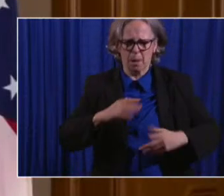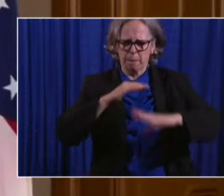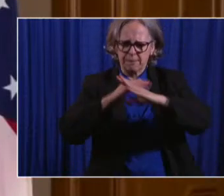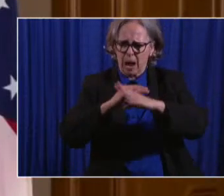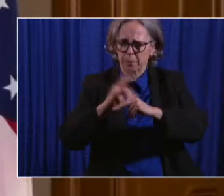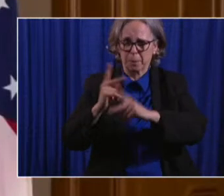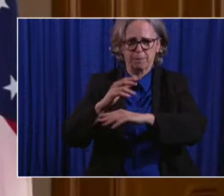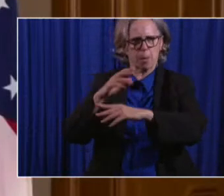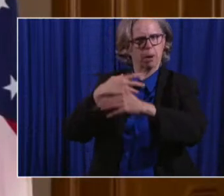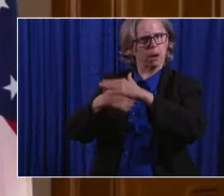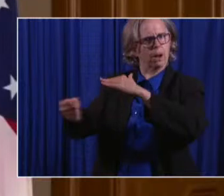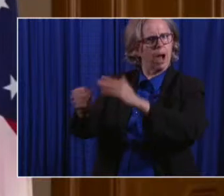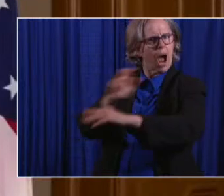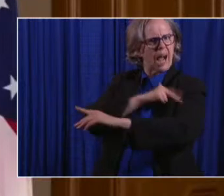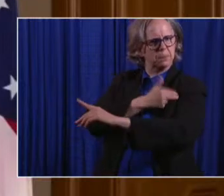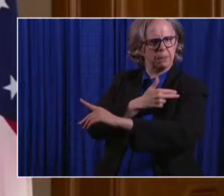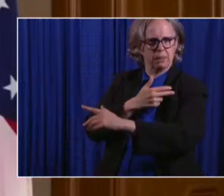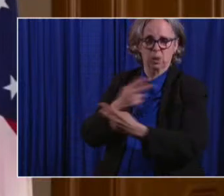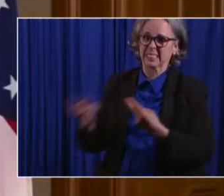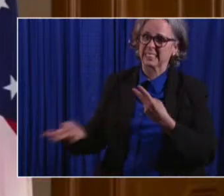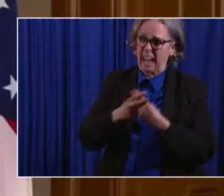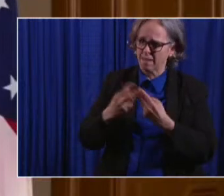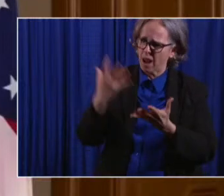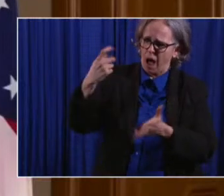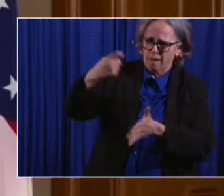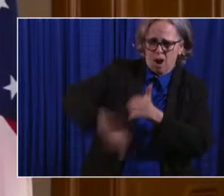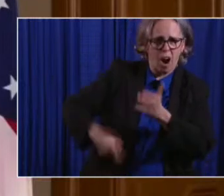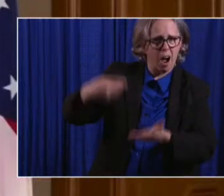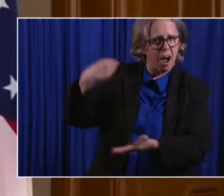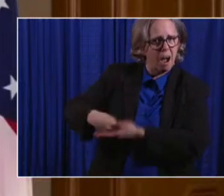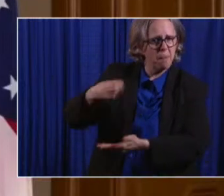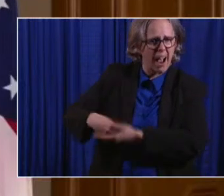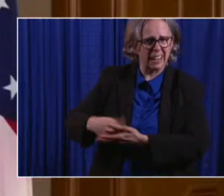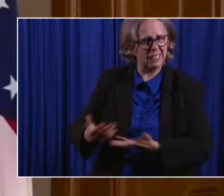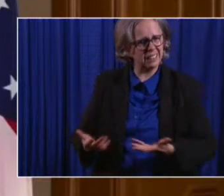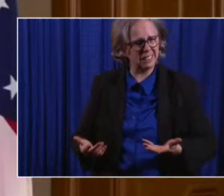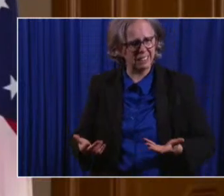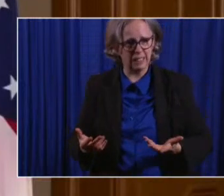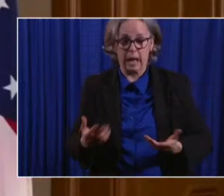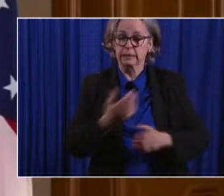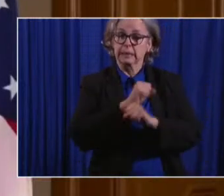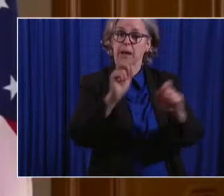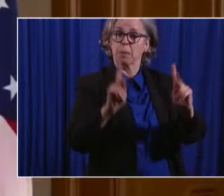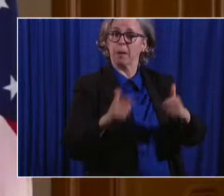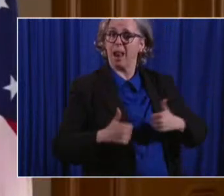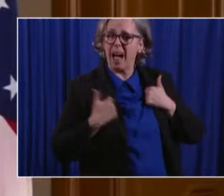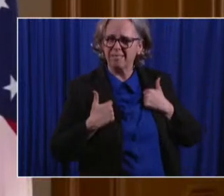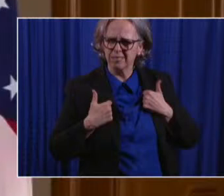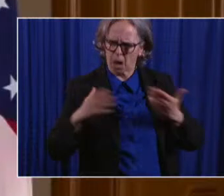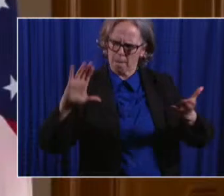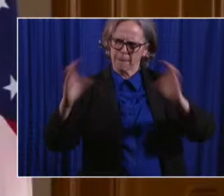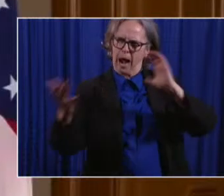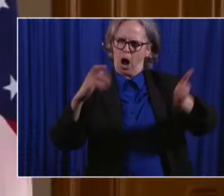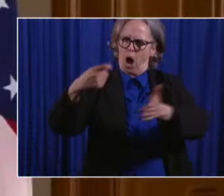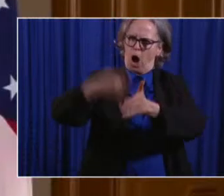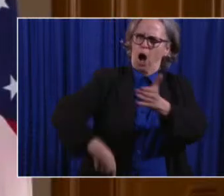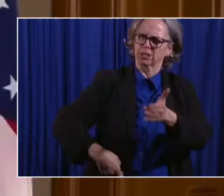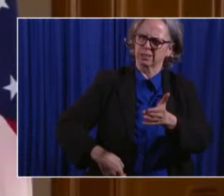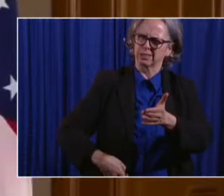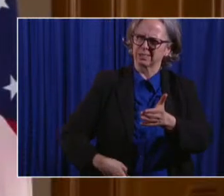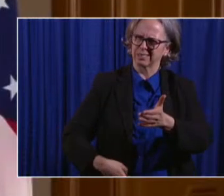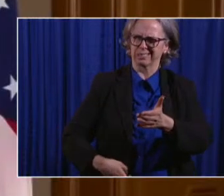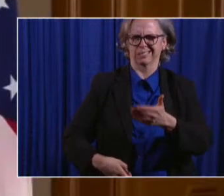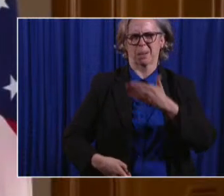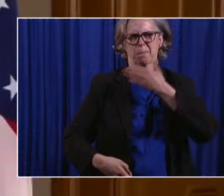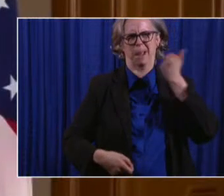for me, not to use any tool that we could use to drive these vaccinations